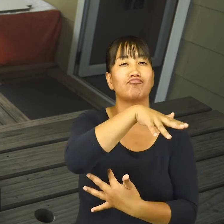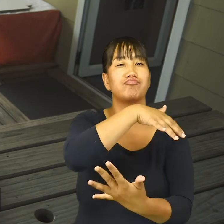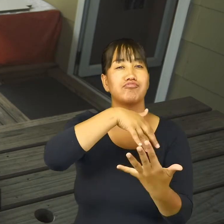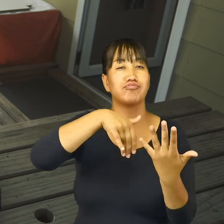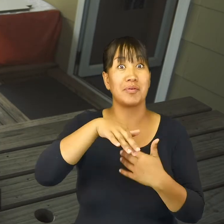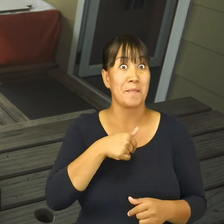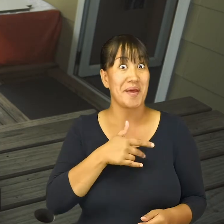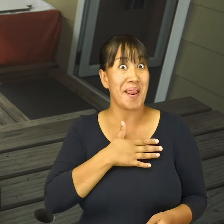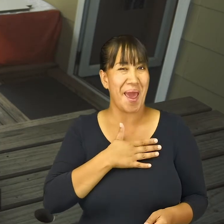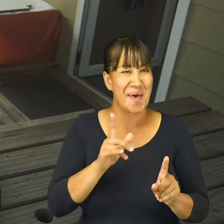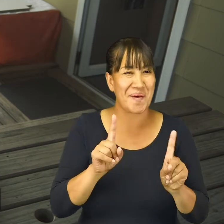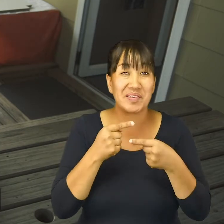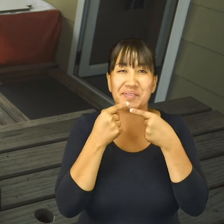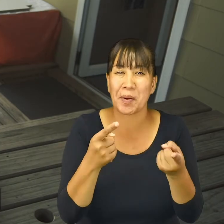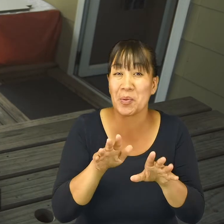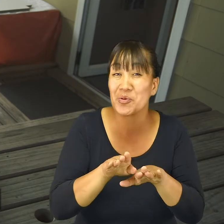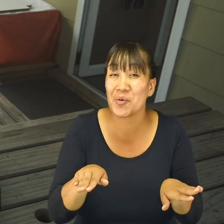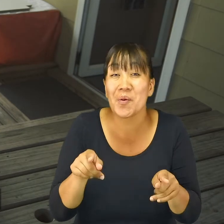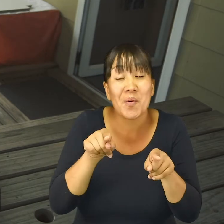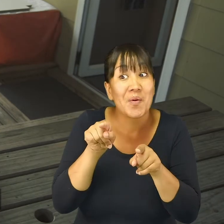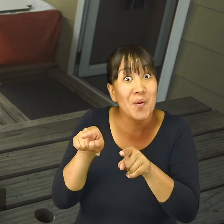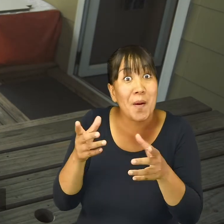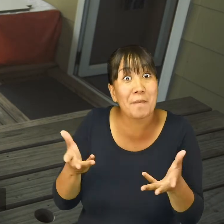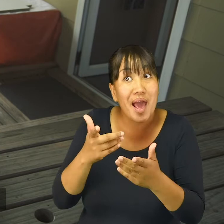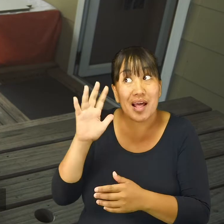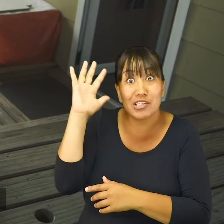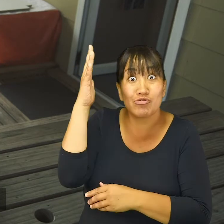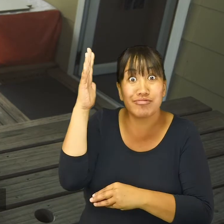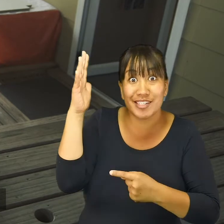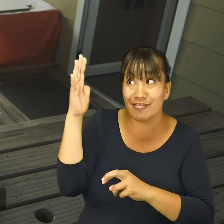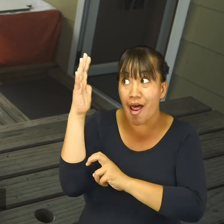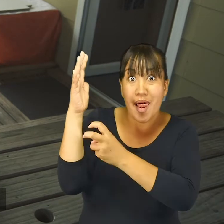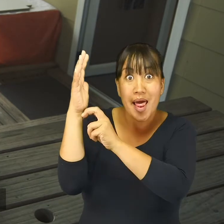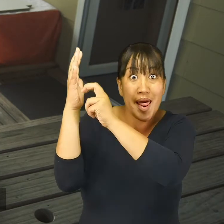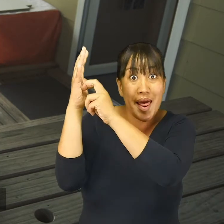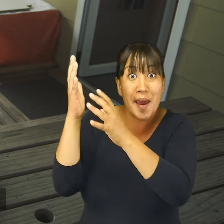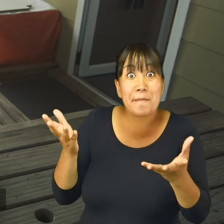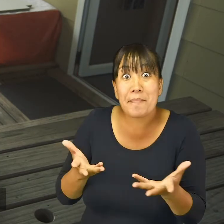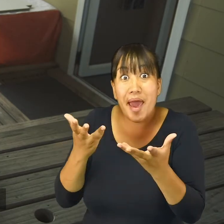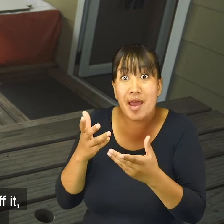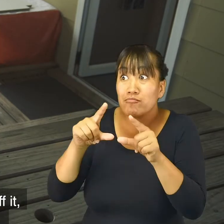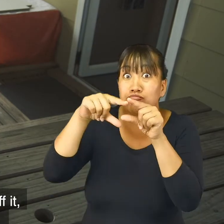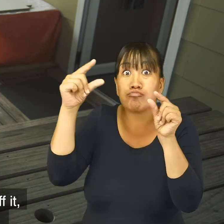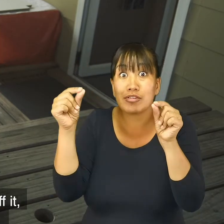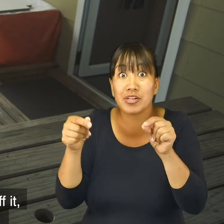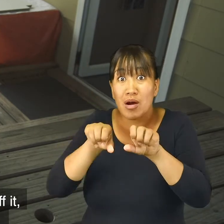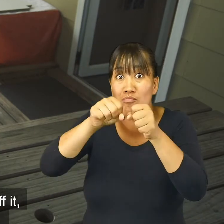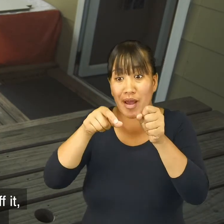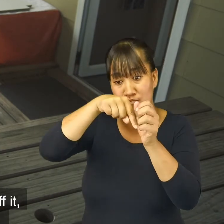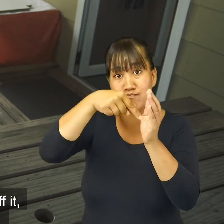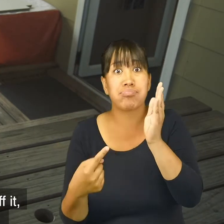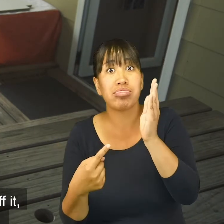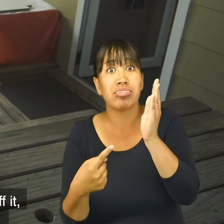them. And what I like to tell the children, if you're out there playing on the trees one day and you break a branch off